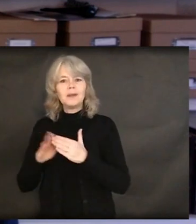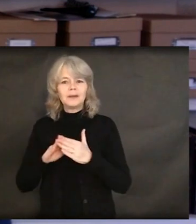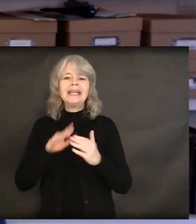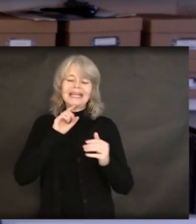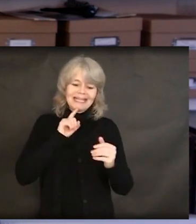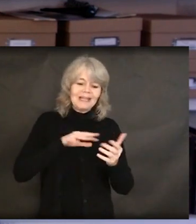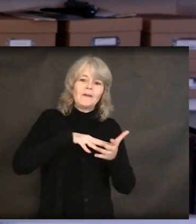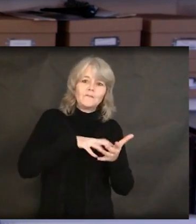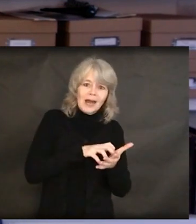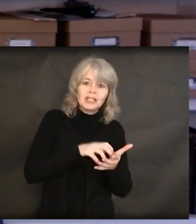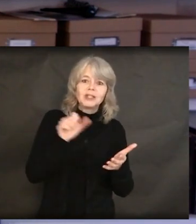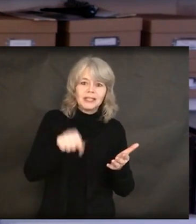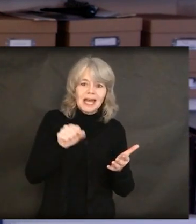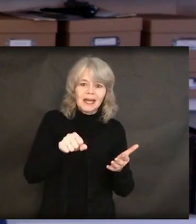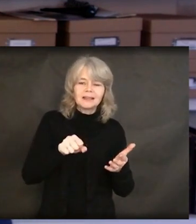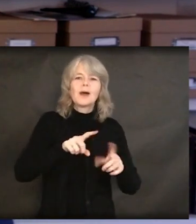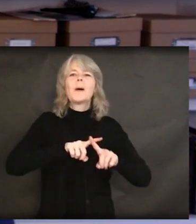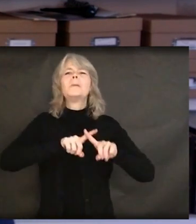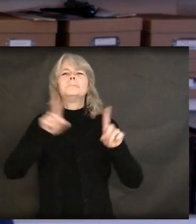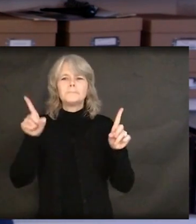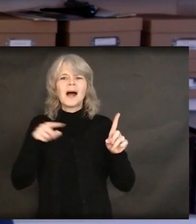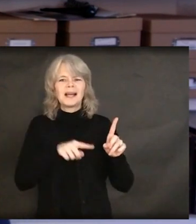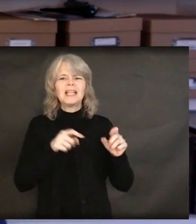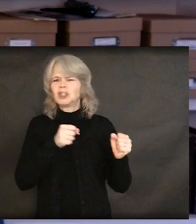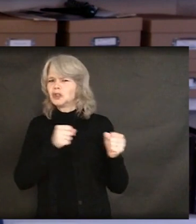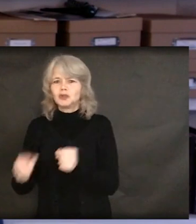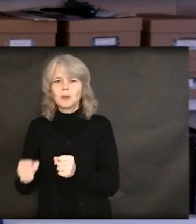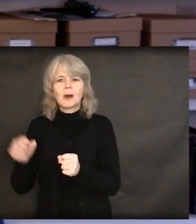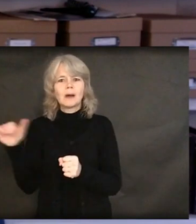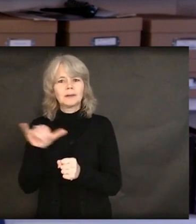only fragile, it stands at a knife's edge.